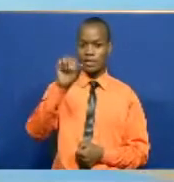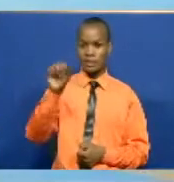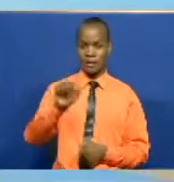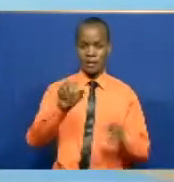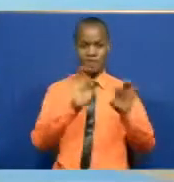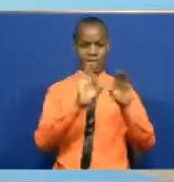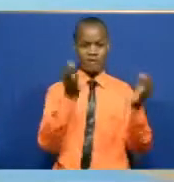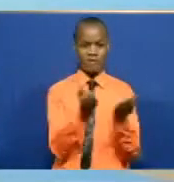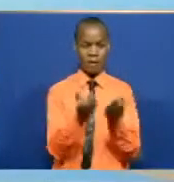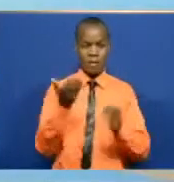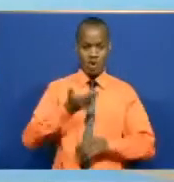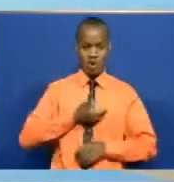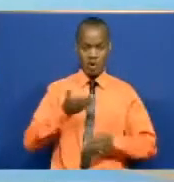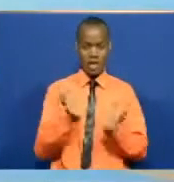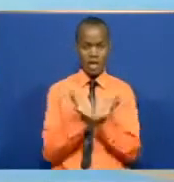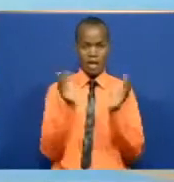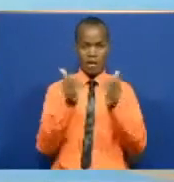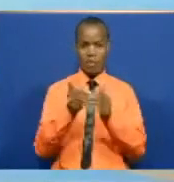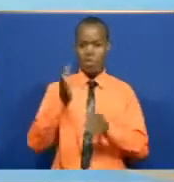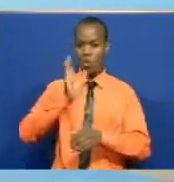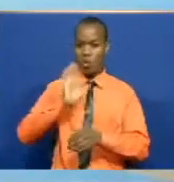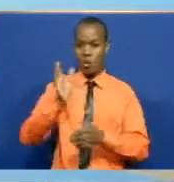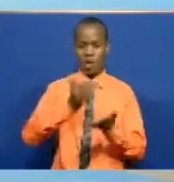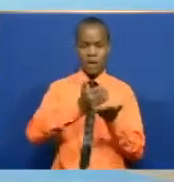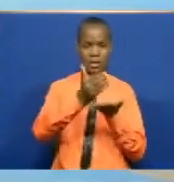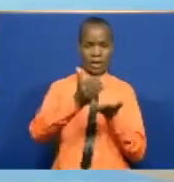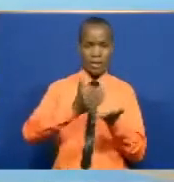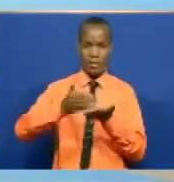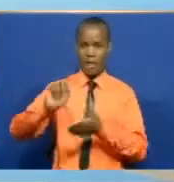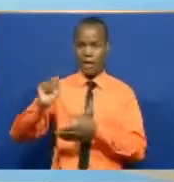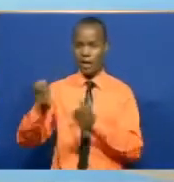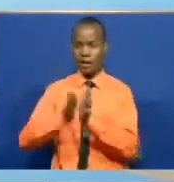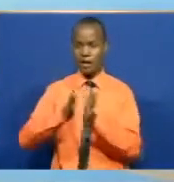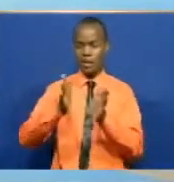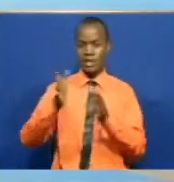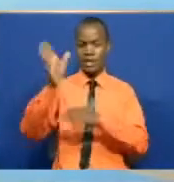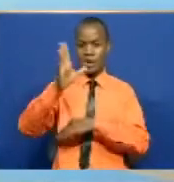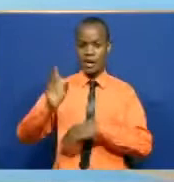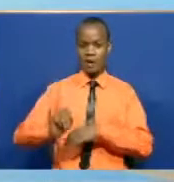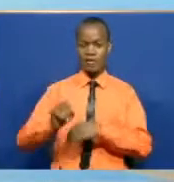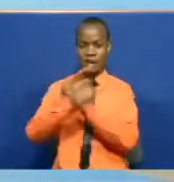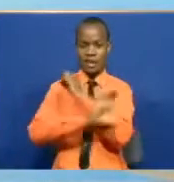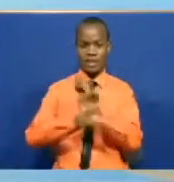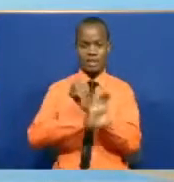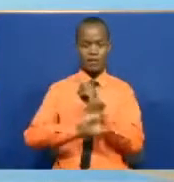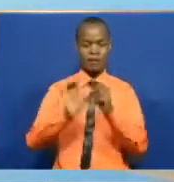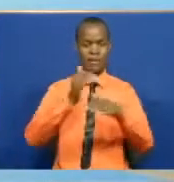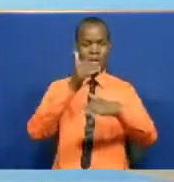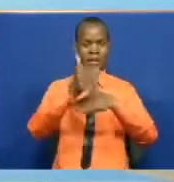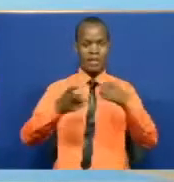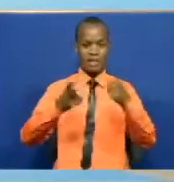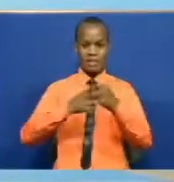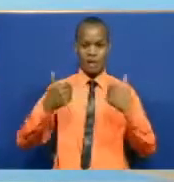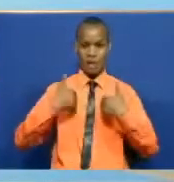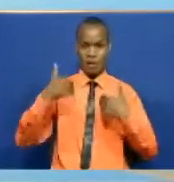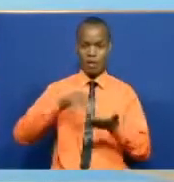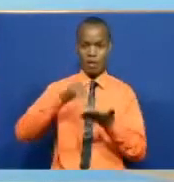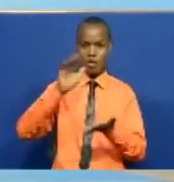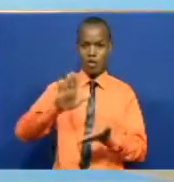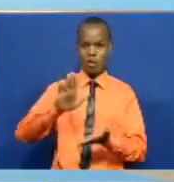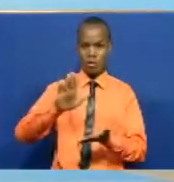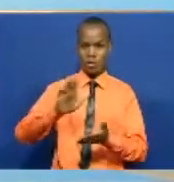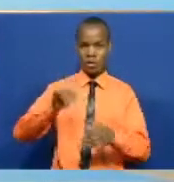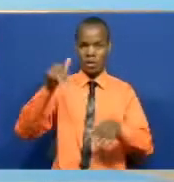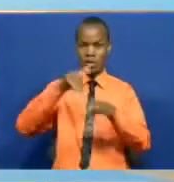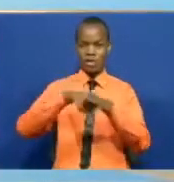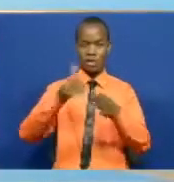family-owned company Revolutionize water supply in Kenya and African countries over the last 7 decades. Here are the details of these and other stories